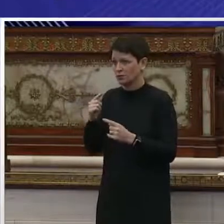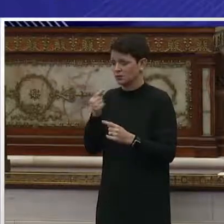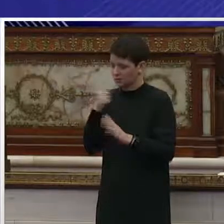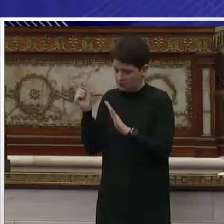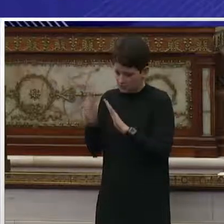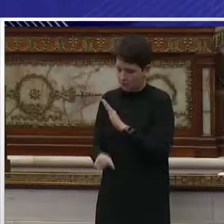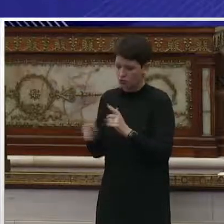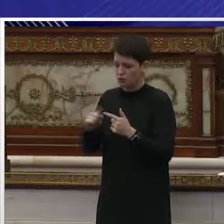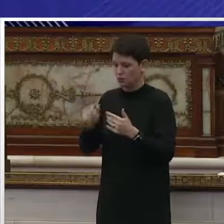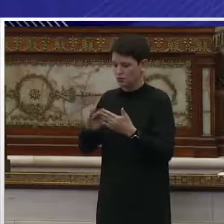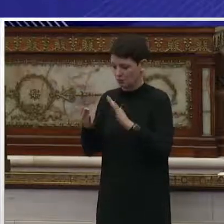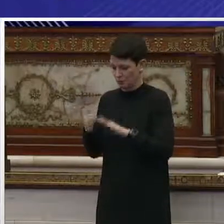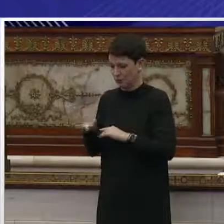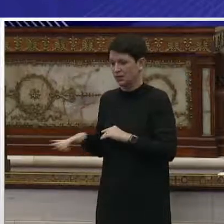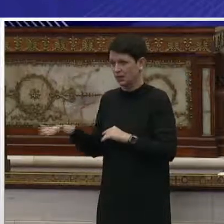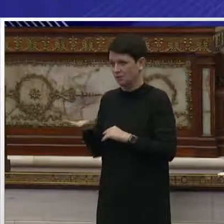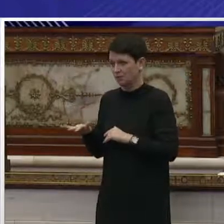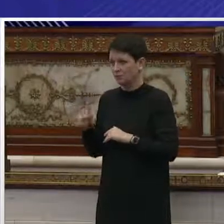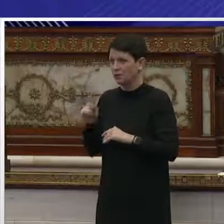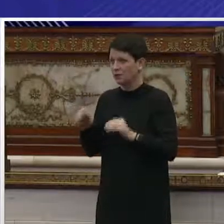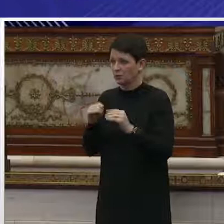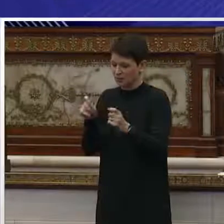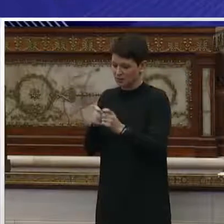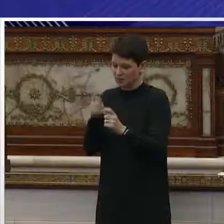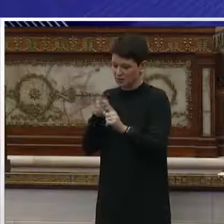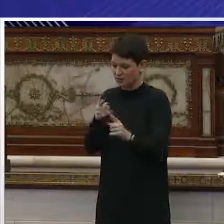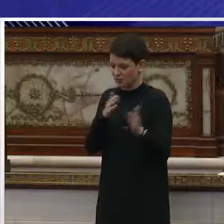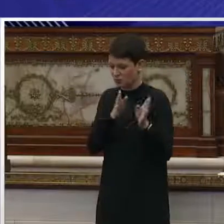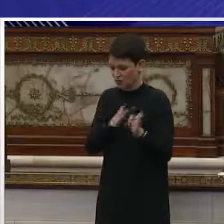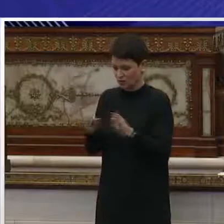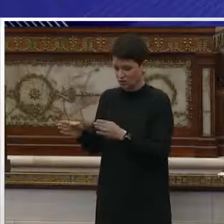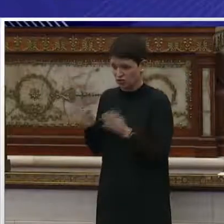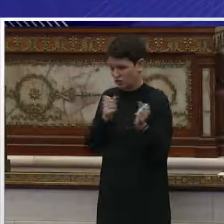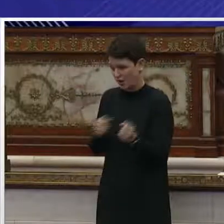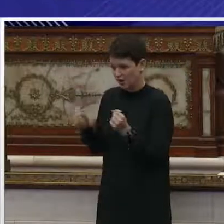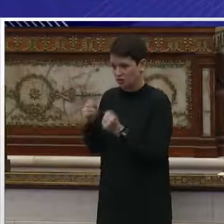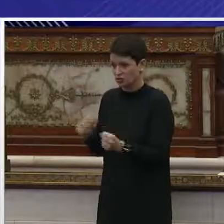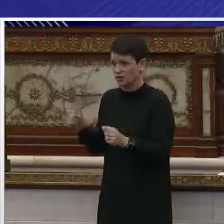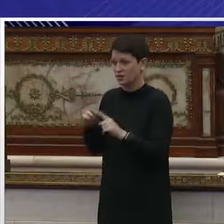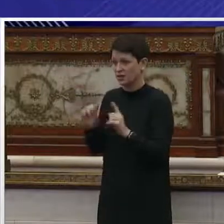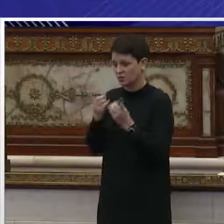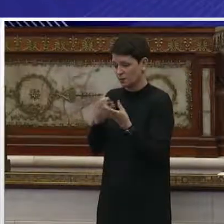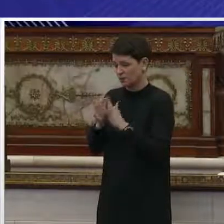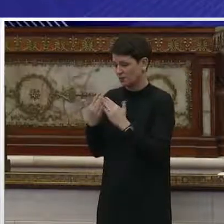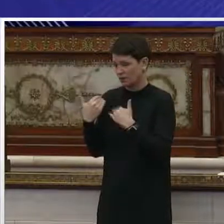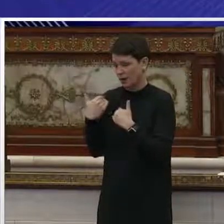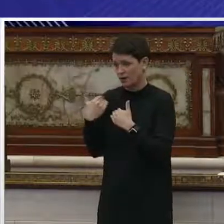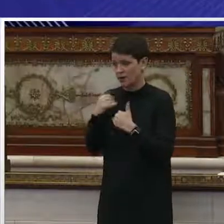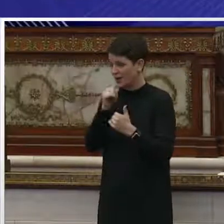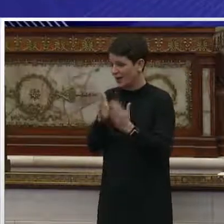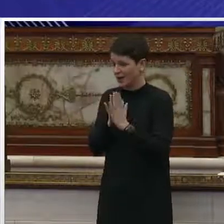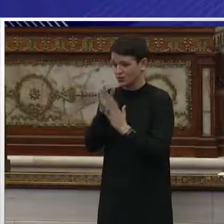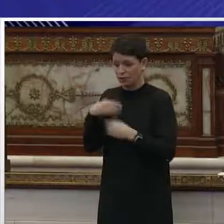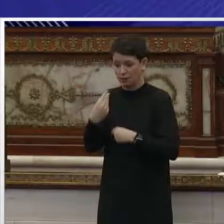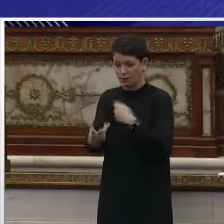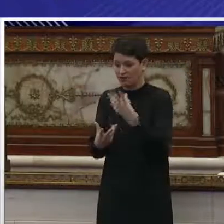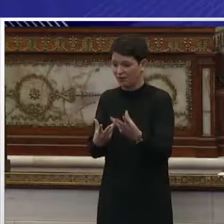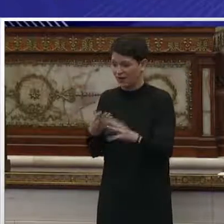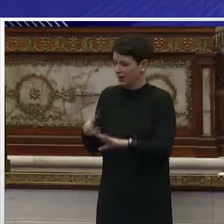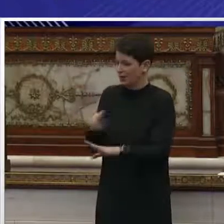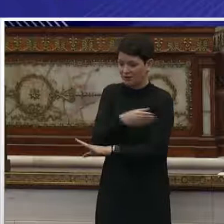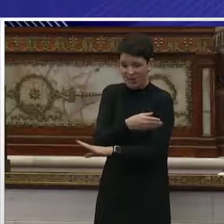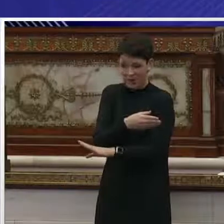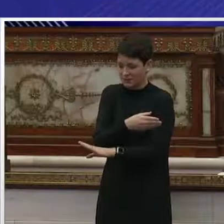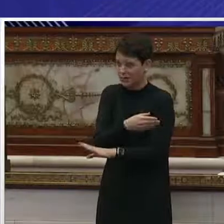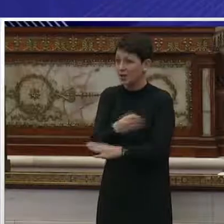to communities, we need more specific strategies, and the department needs to be accountable. So I'm not asking you to provide them in advance.